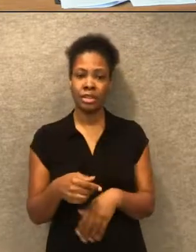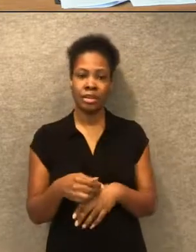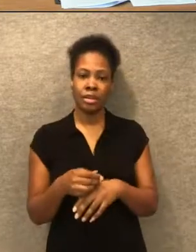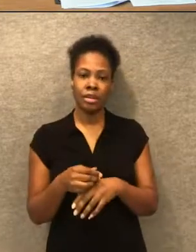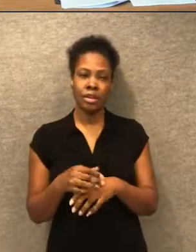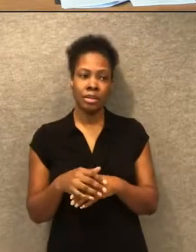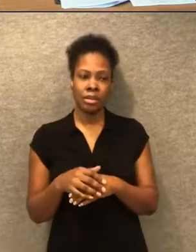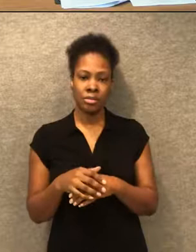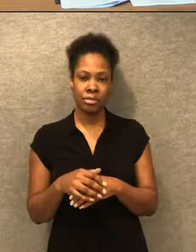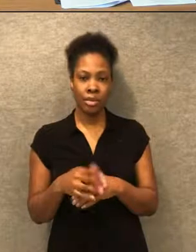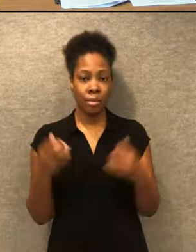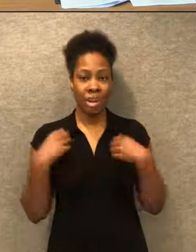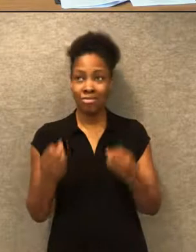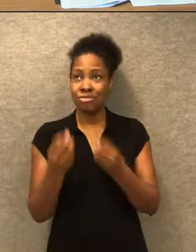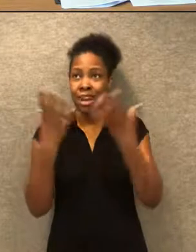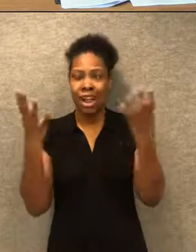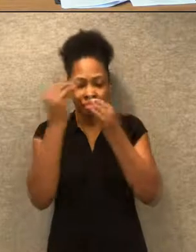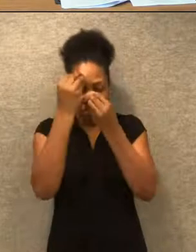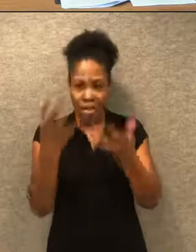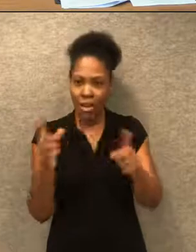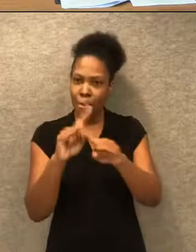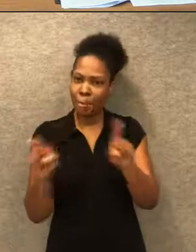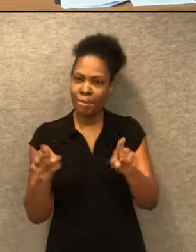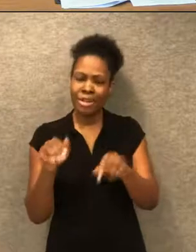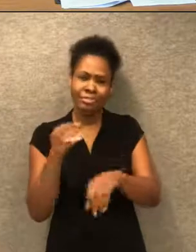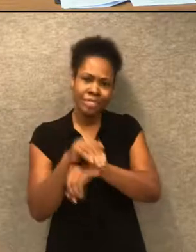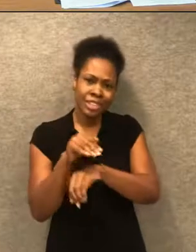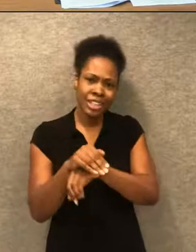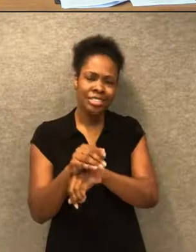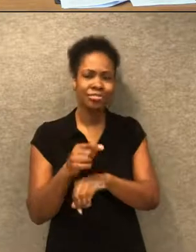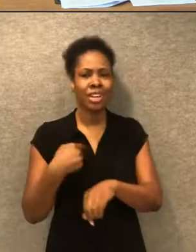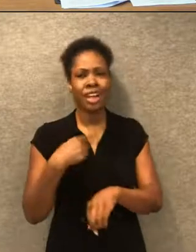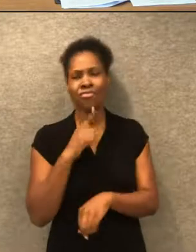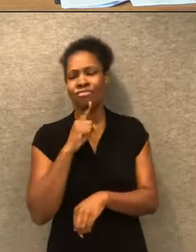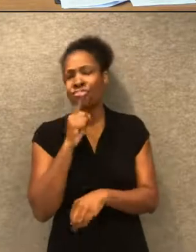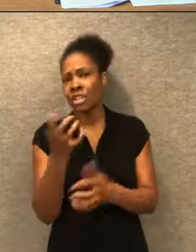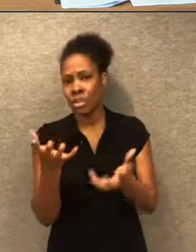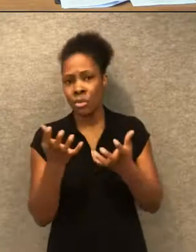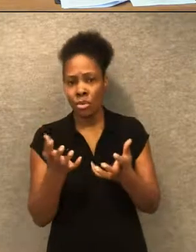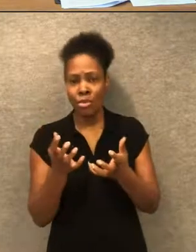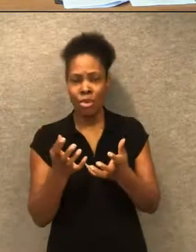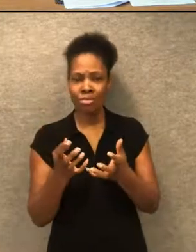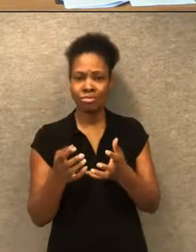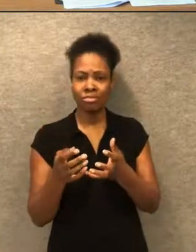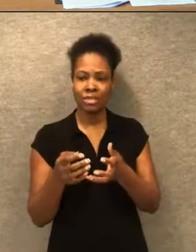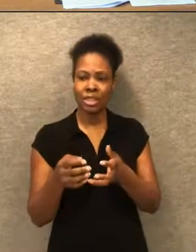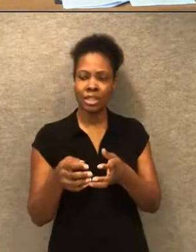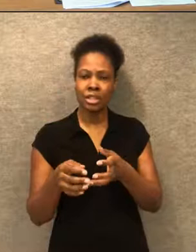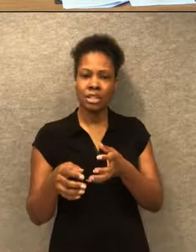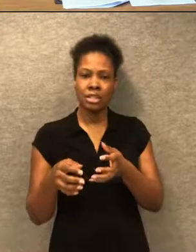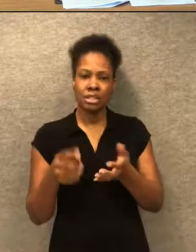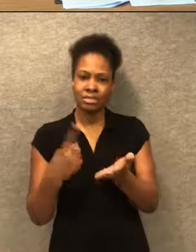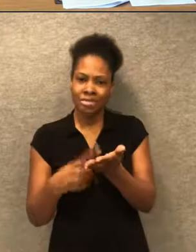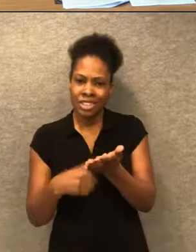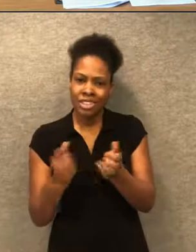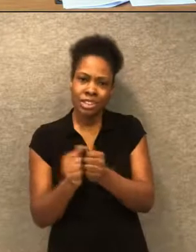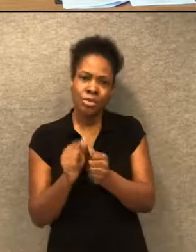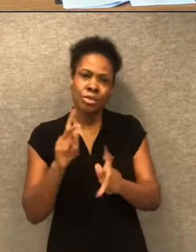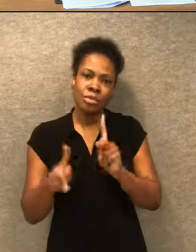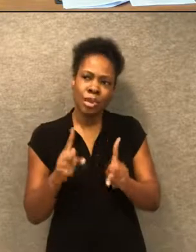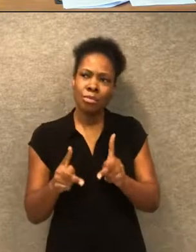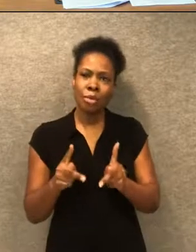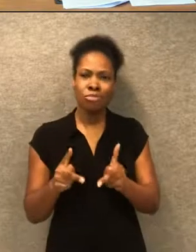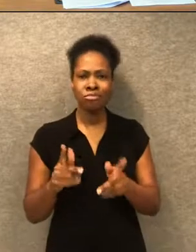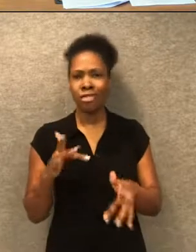into having these calls come in, Rachel, of those individuals that really want to ask those questions about how they